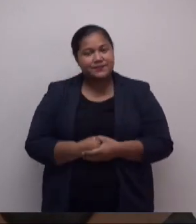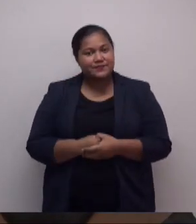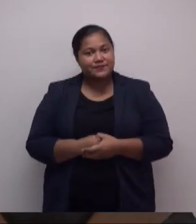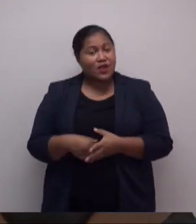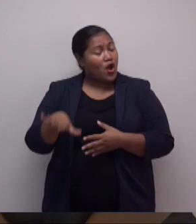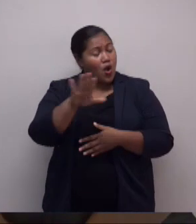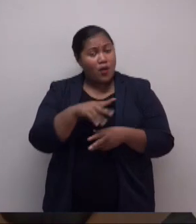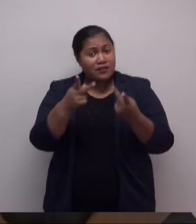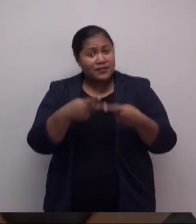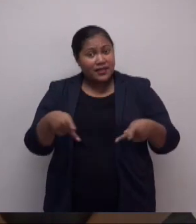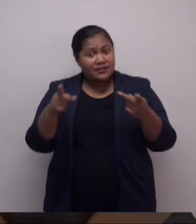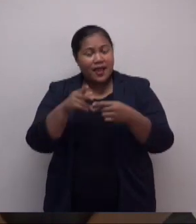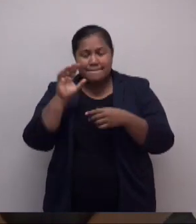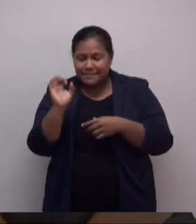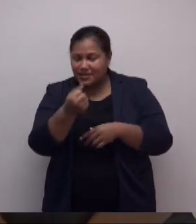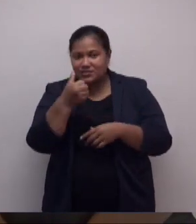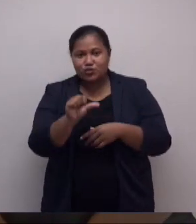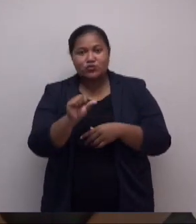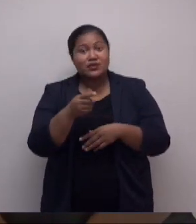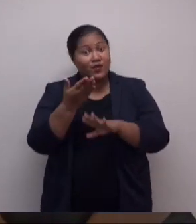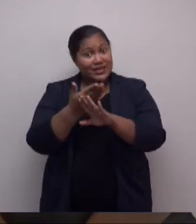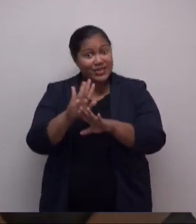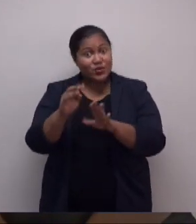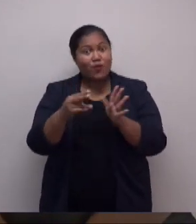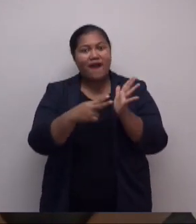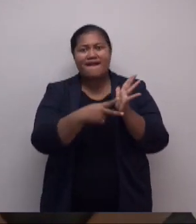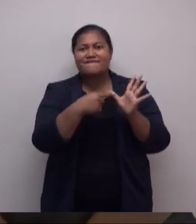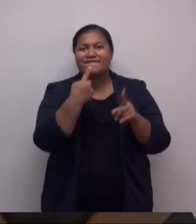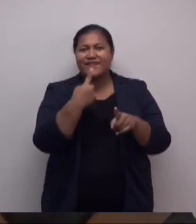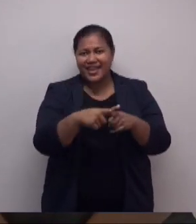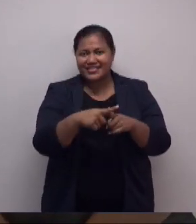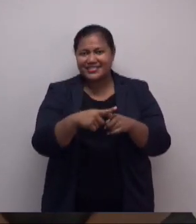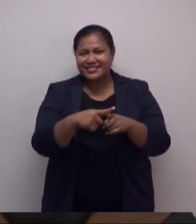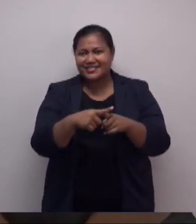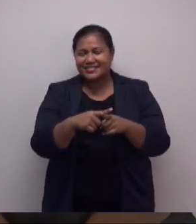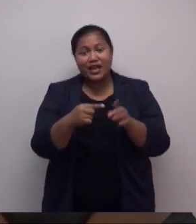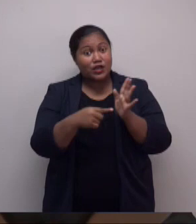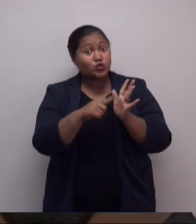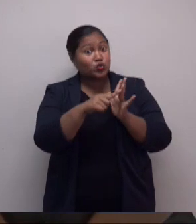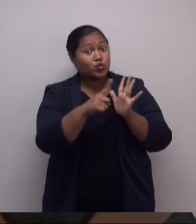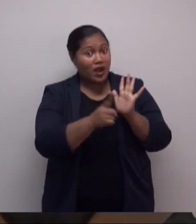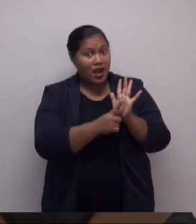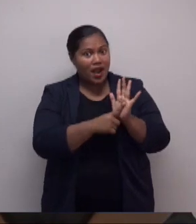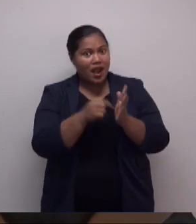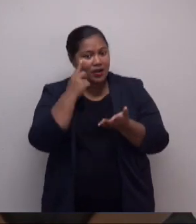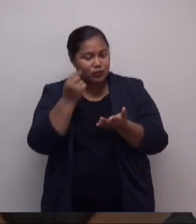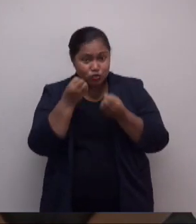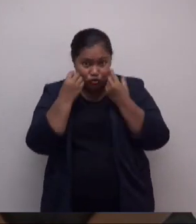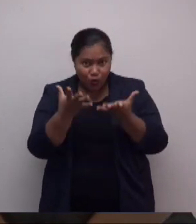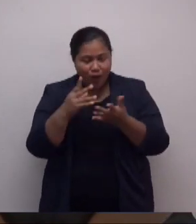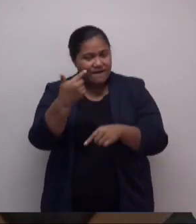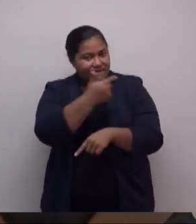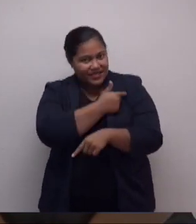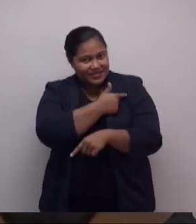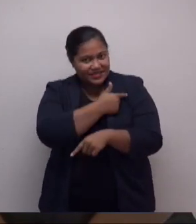venues must use our new VaxCheck tool, the VaxCheck tool, to verify the vaccine status of